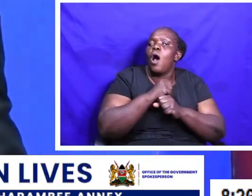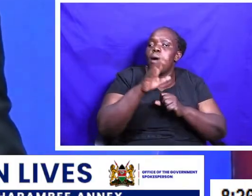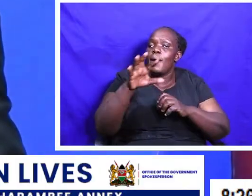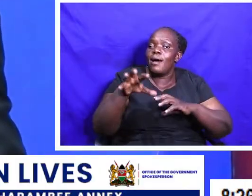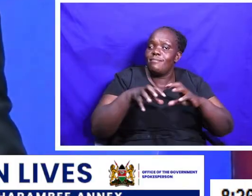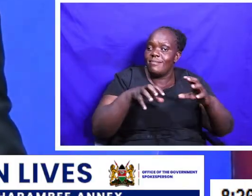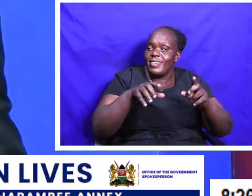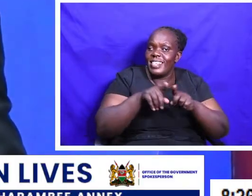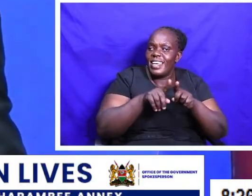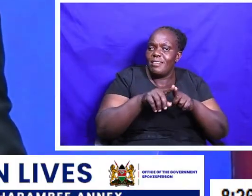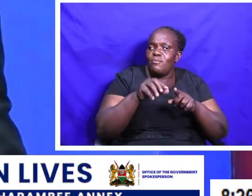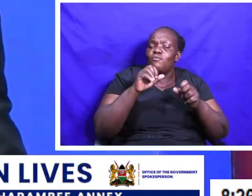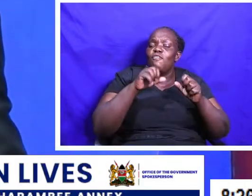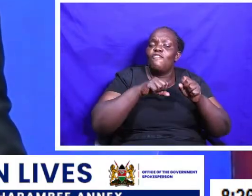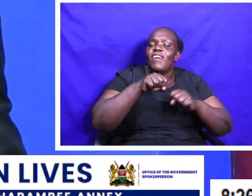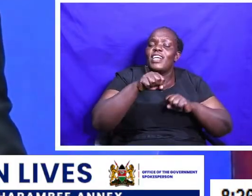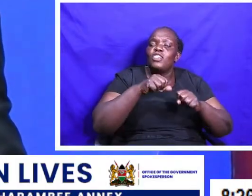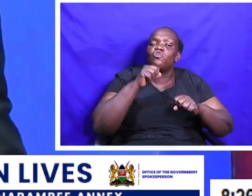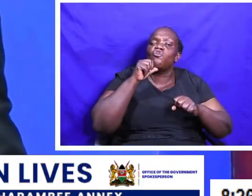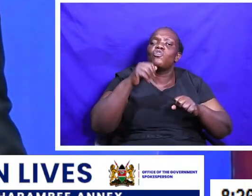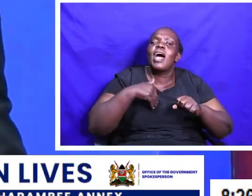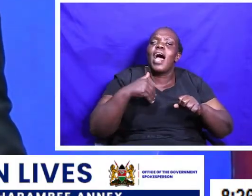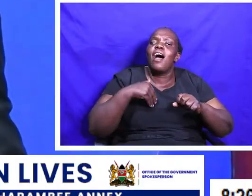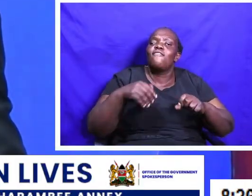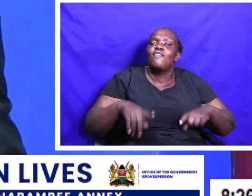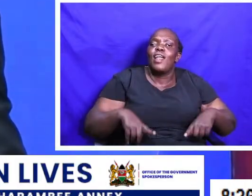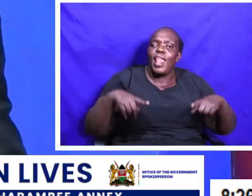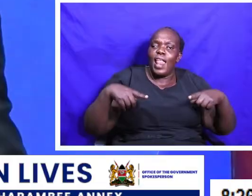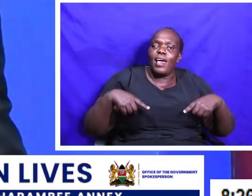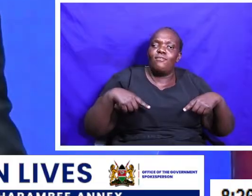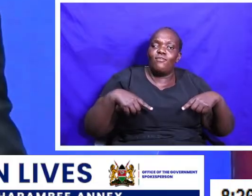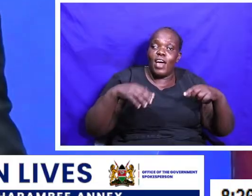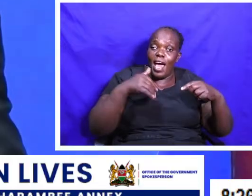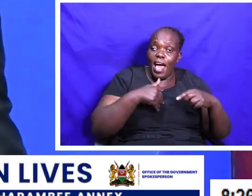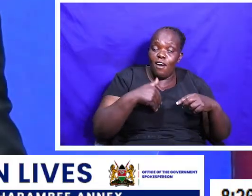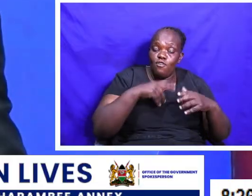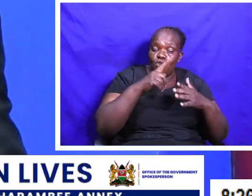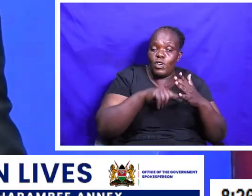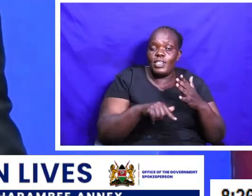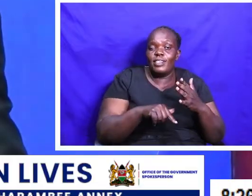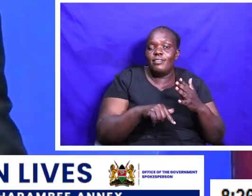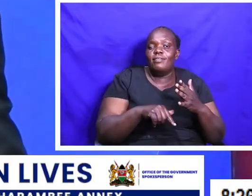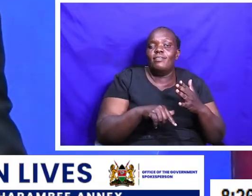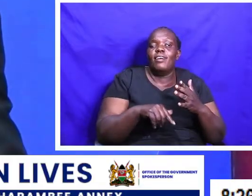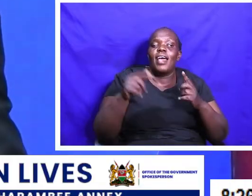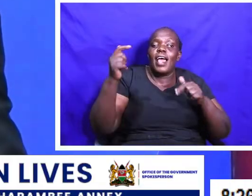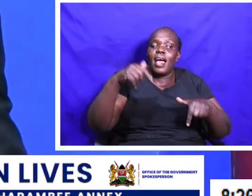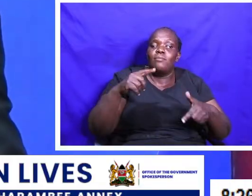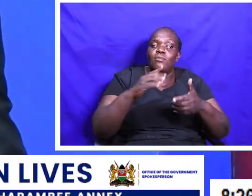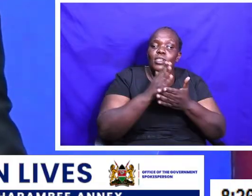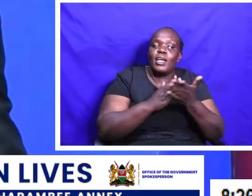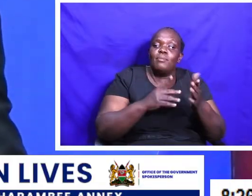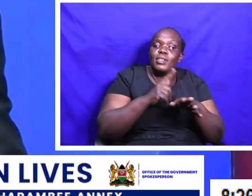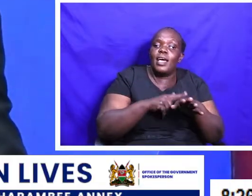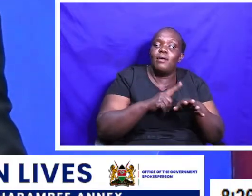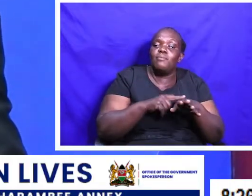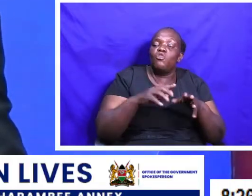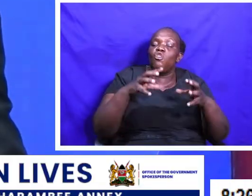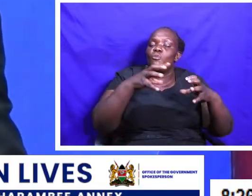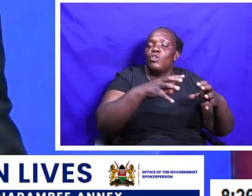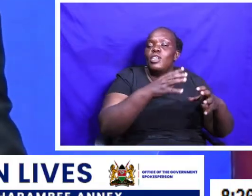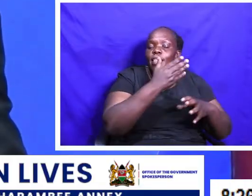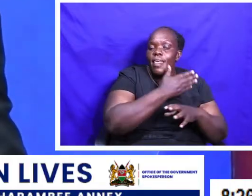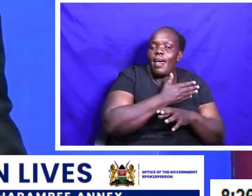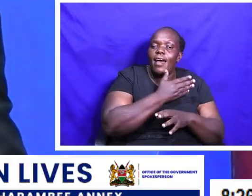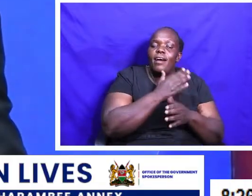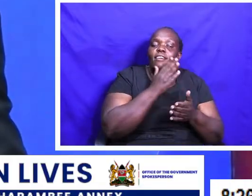the raiding is not so that they can just have bragging rights that they have livestock. It comes sometimes in some of the